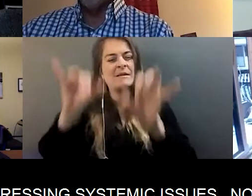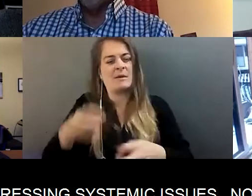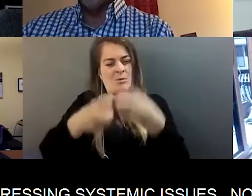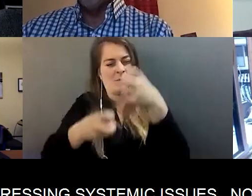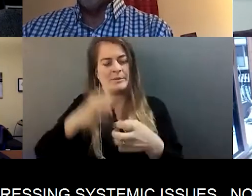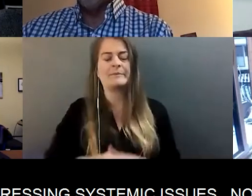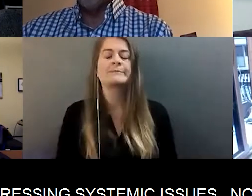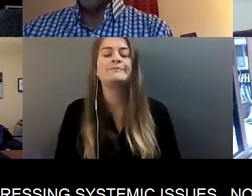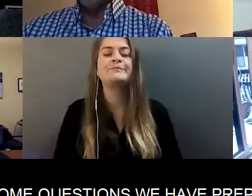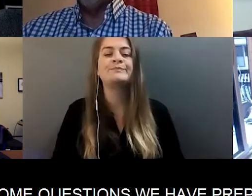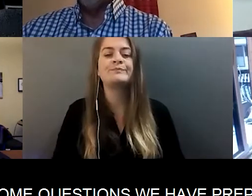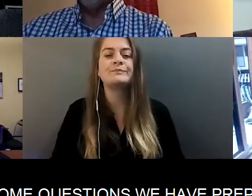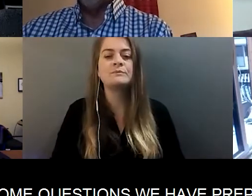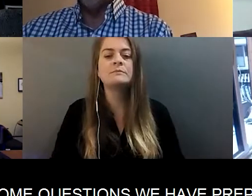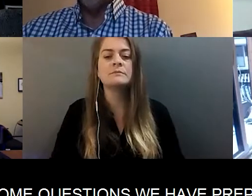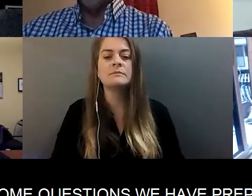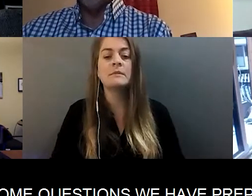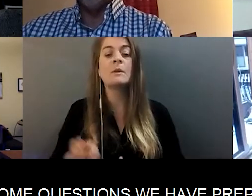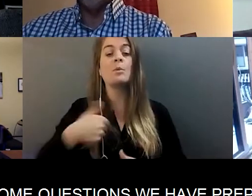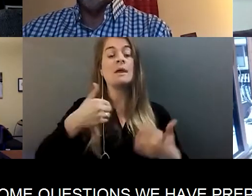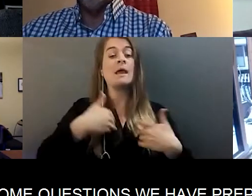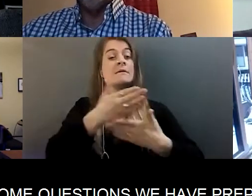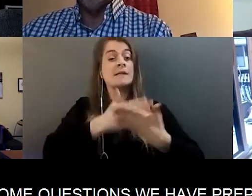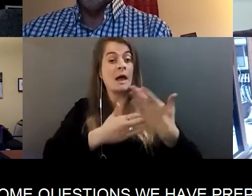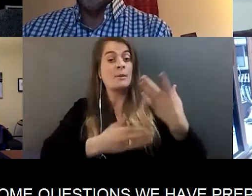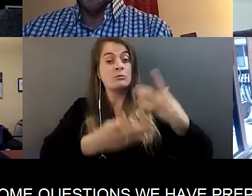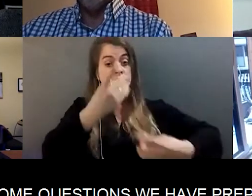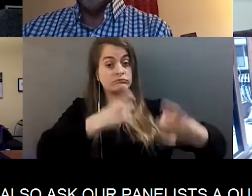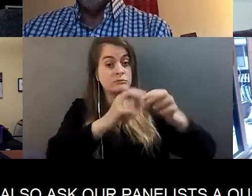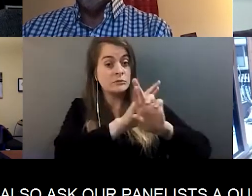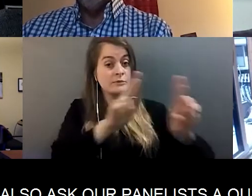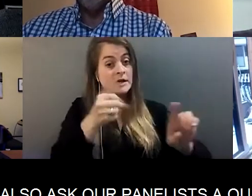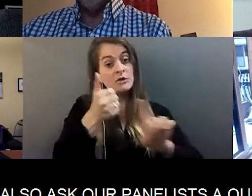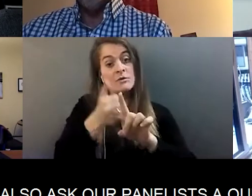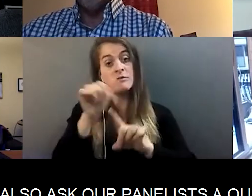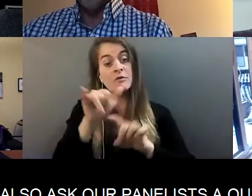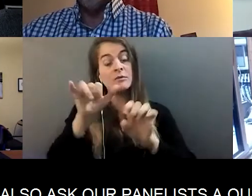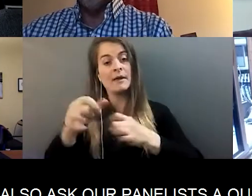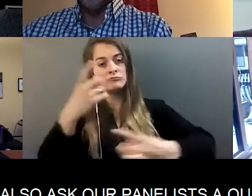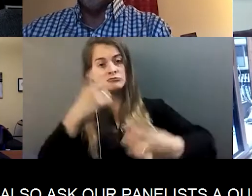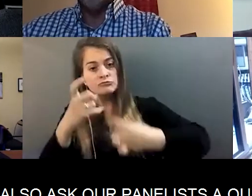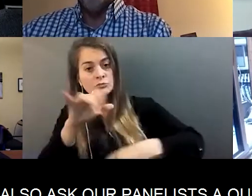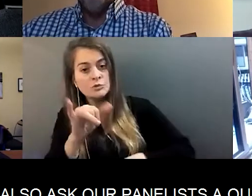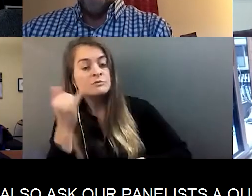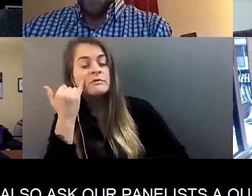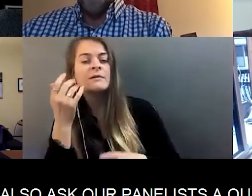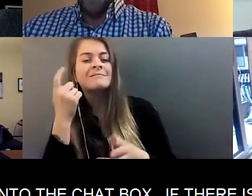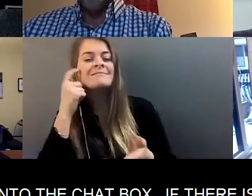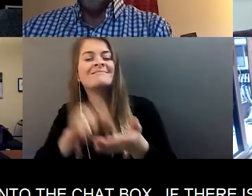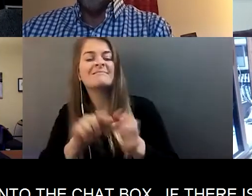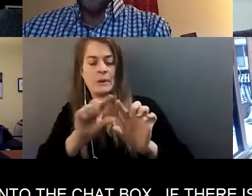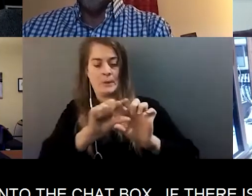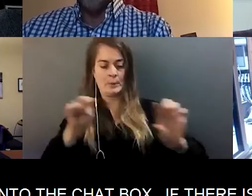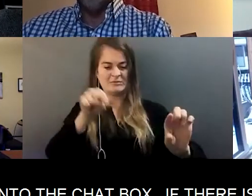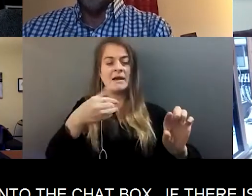Now, in addition to some questions we've prepared in advance, you can also ask our panelists a question by putting it into the chat